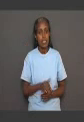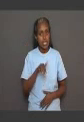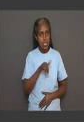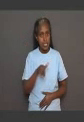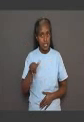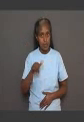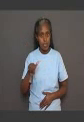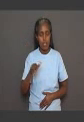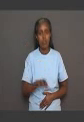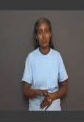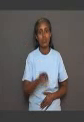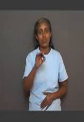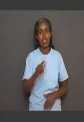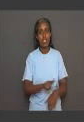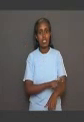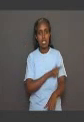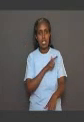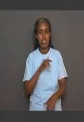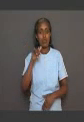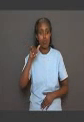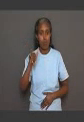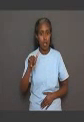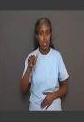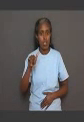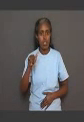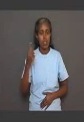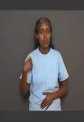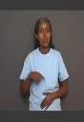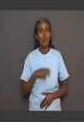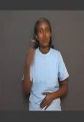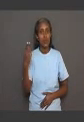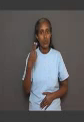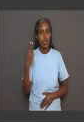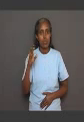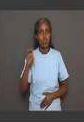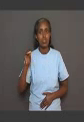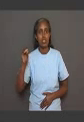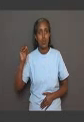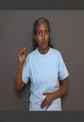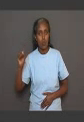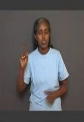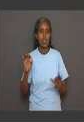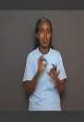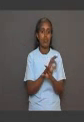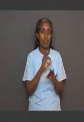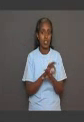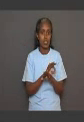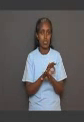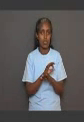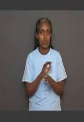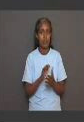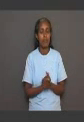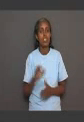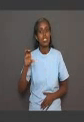Similarly, to find the length of y, we use the cosine function.